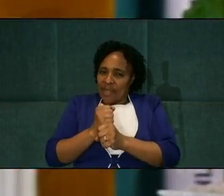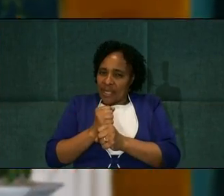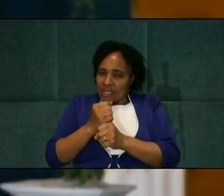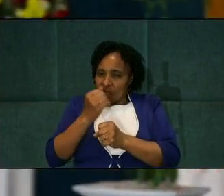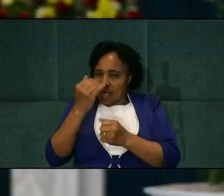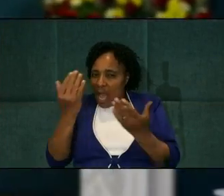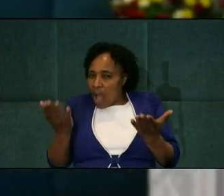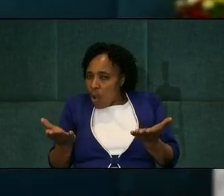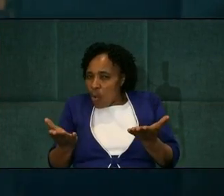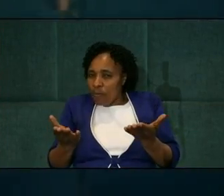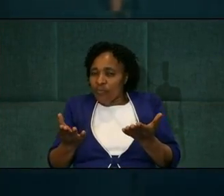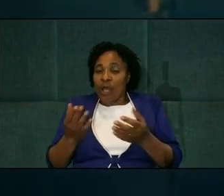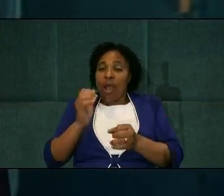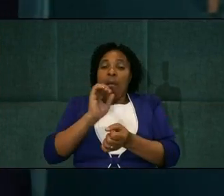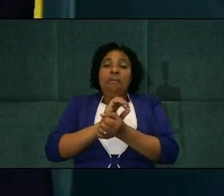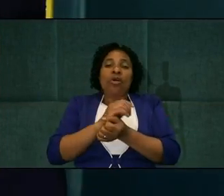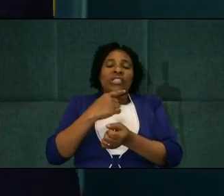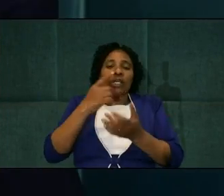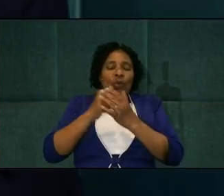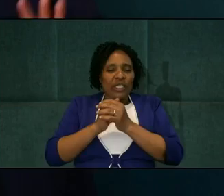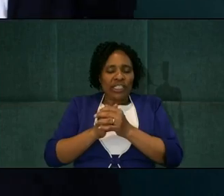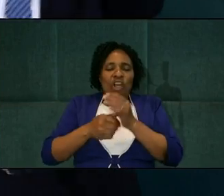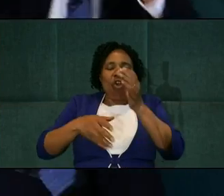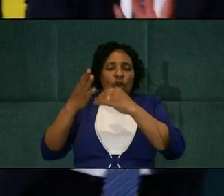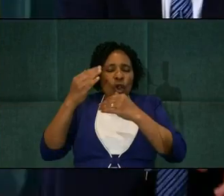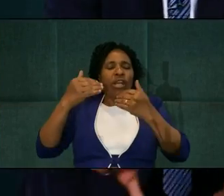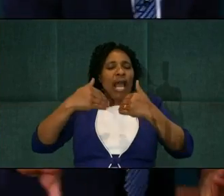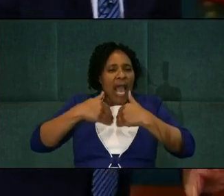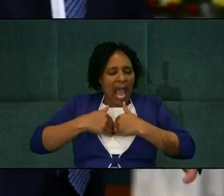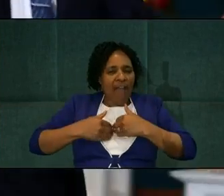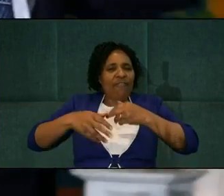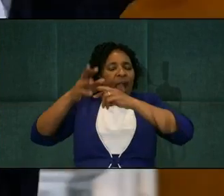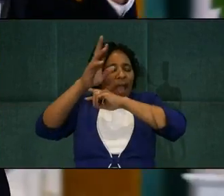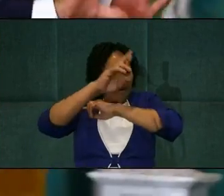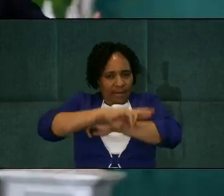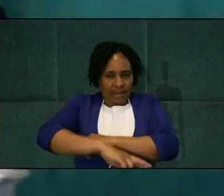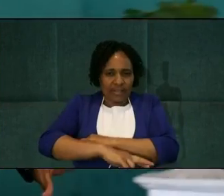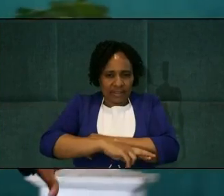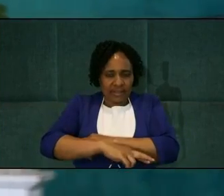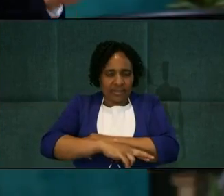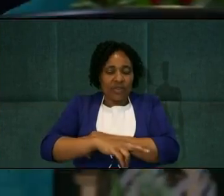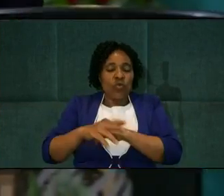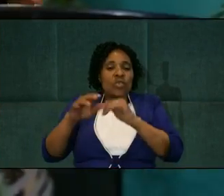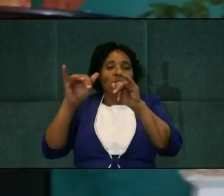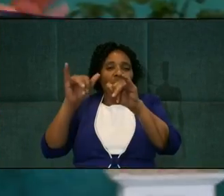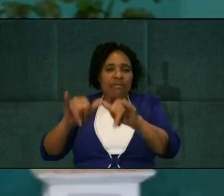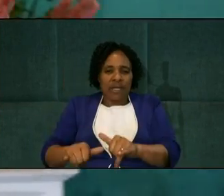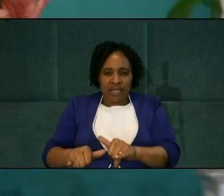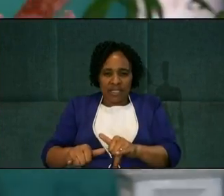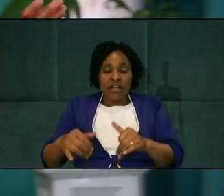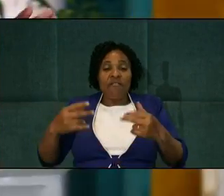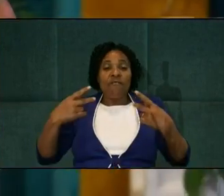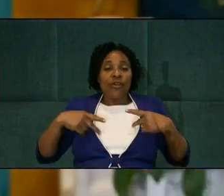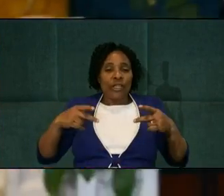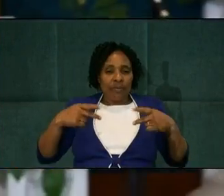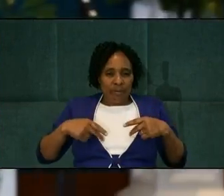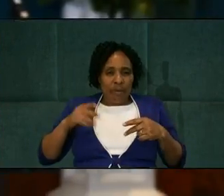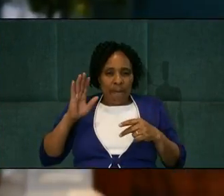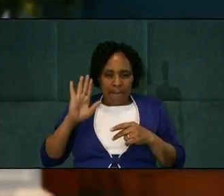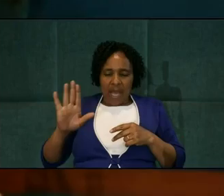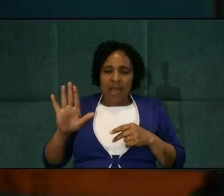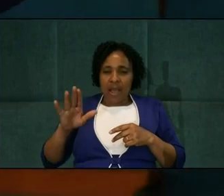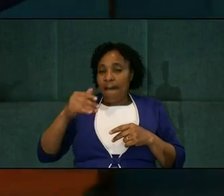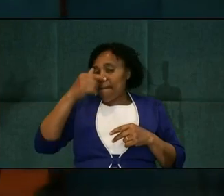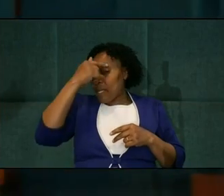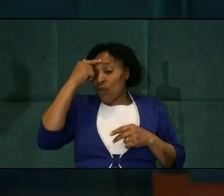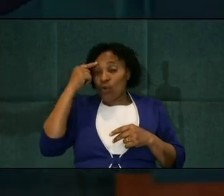what Paul is saying, God still has a rest remain for his people,